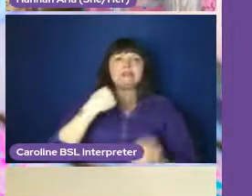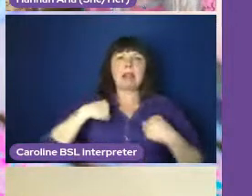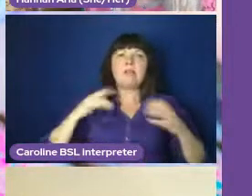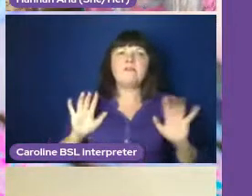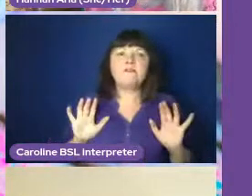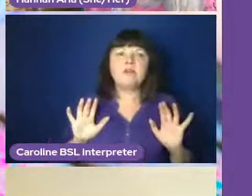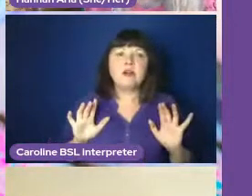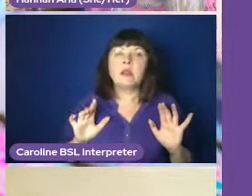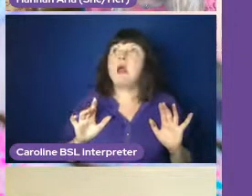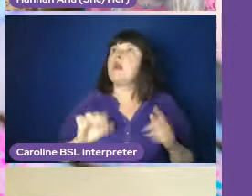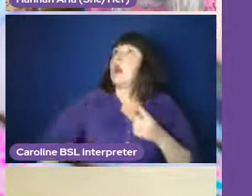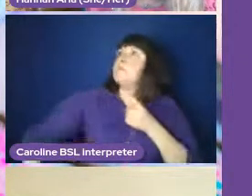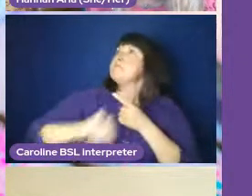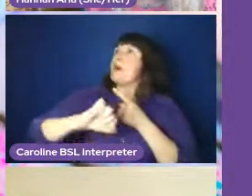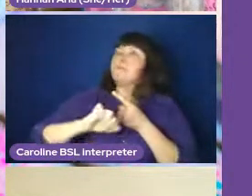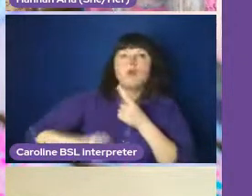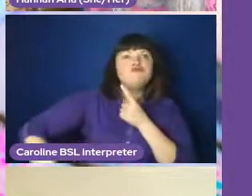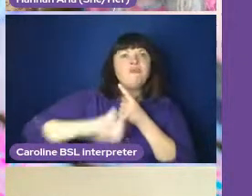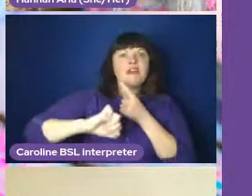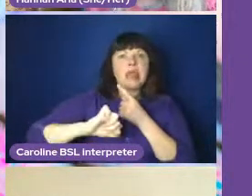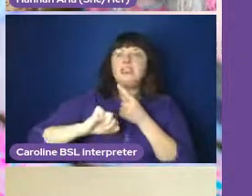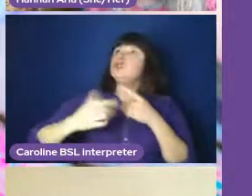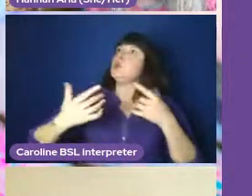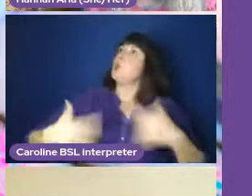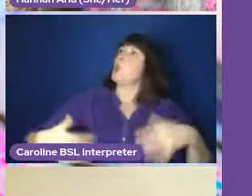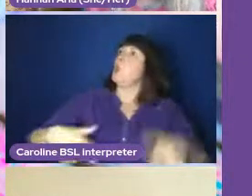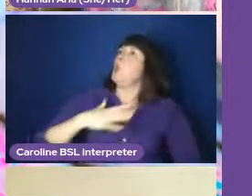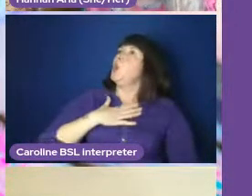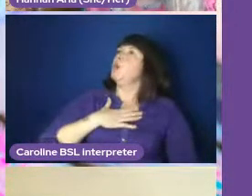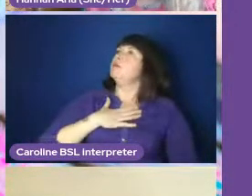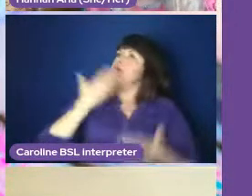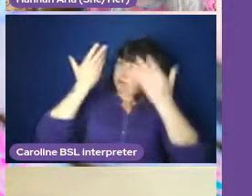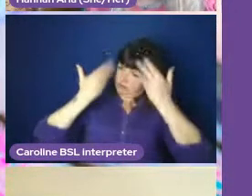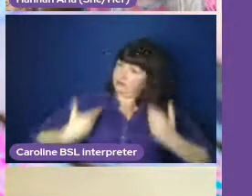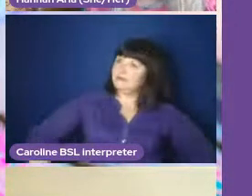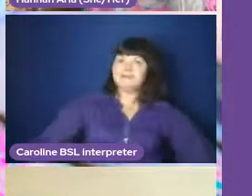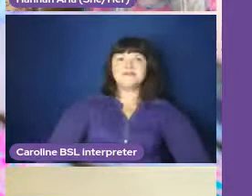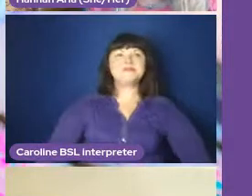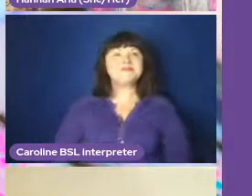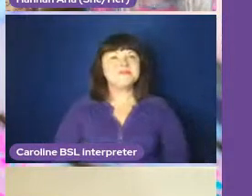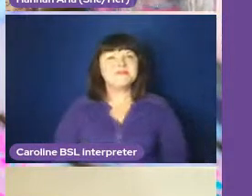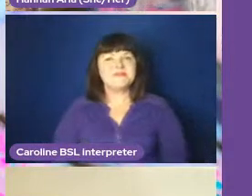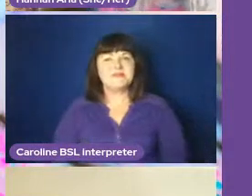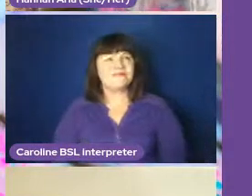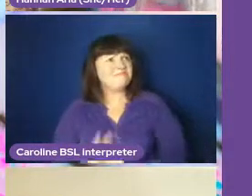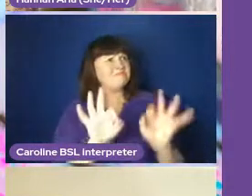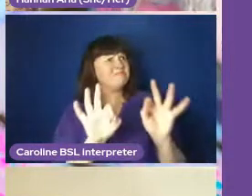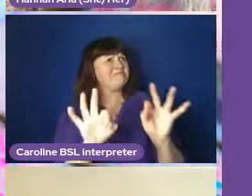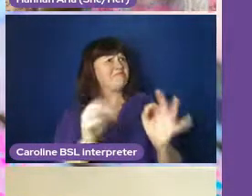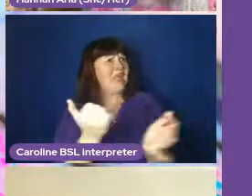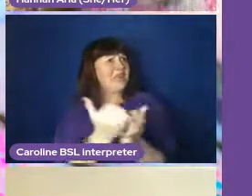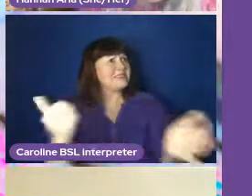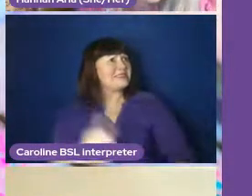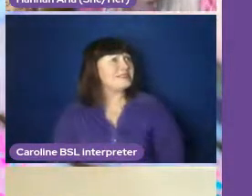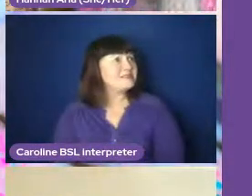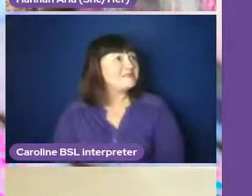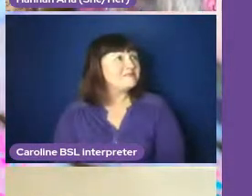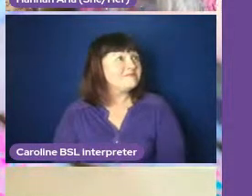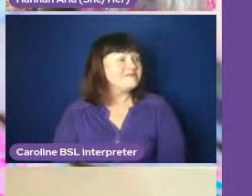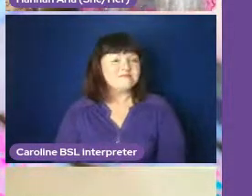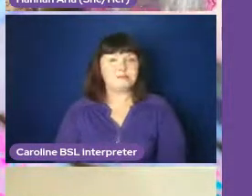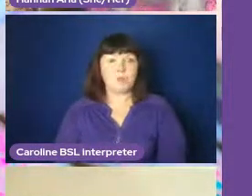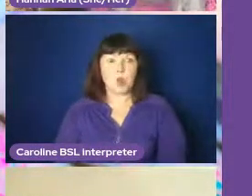revelation to me that I can show what I am. So it was good. Oh, excellent. Oh, well, hopefully